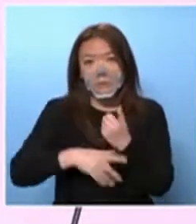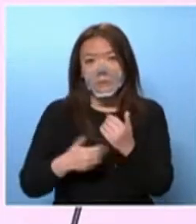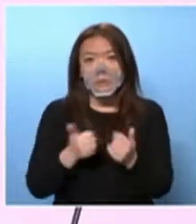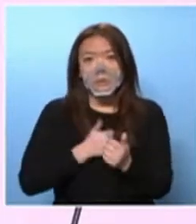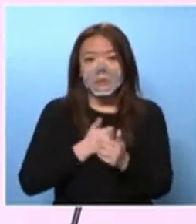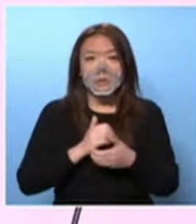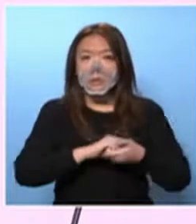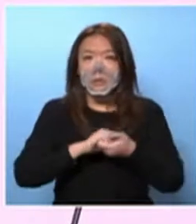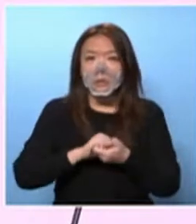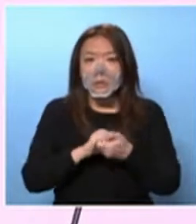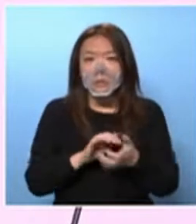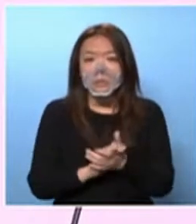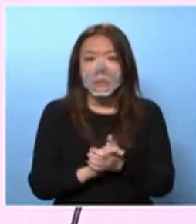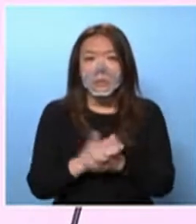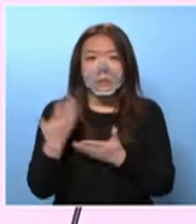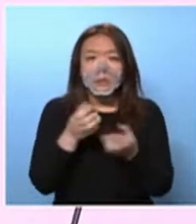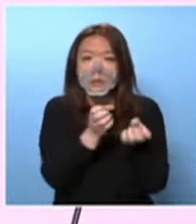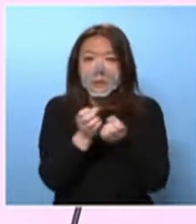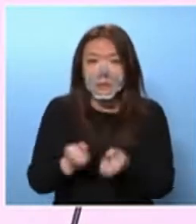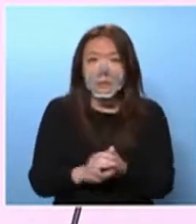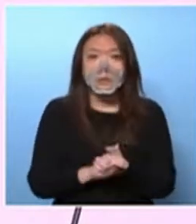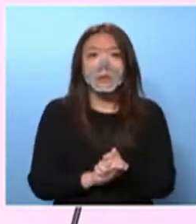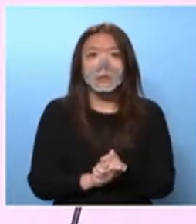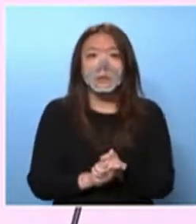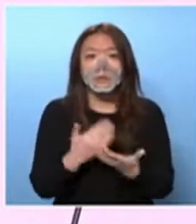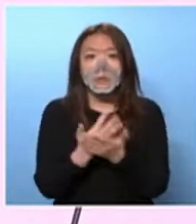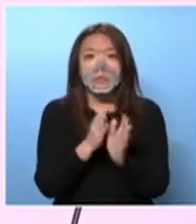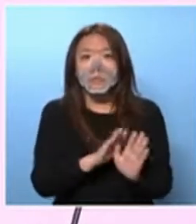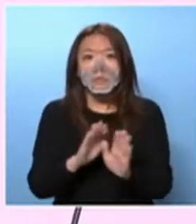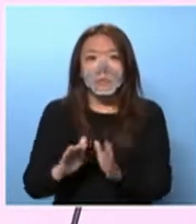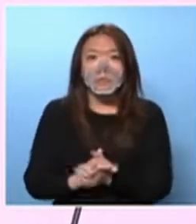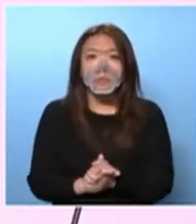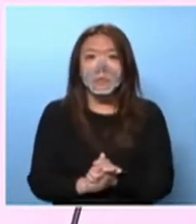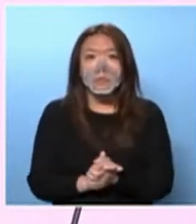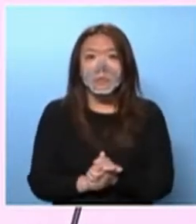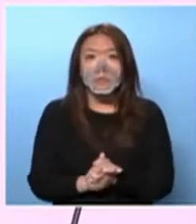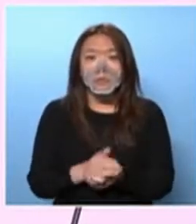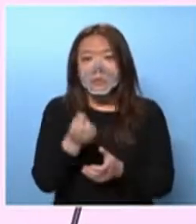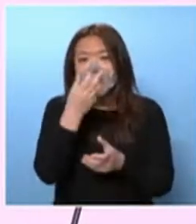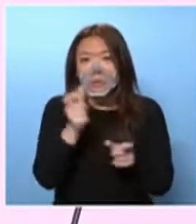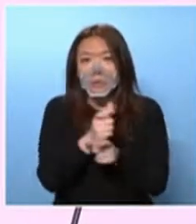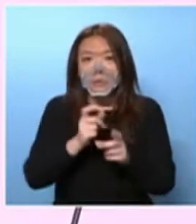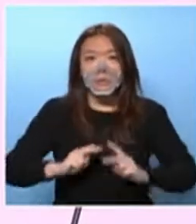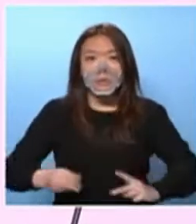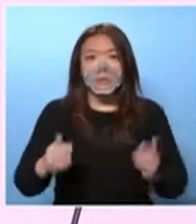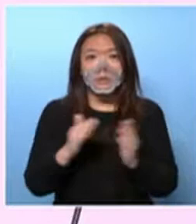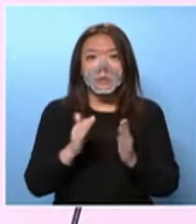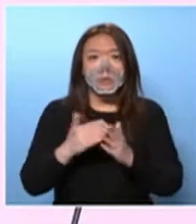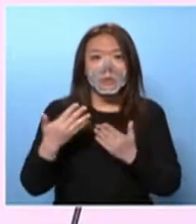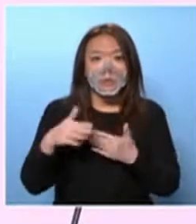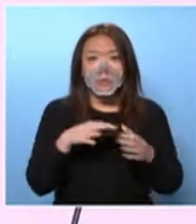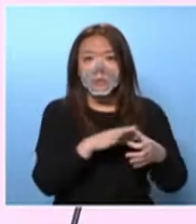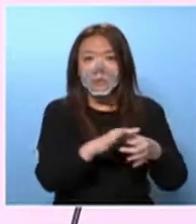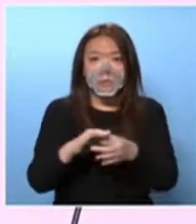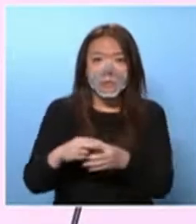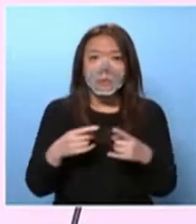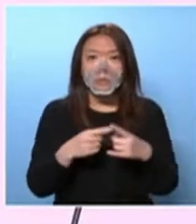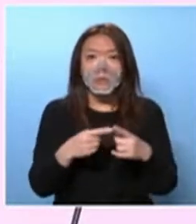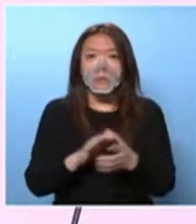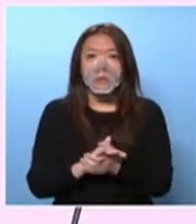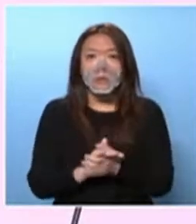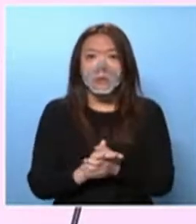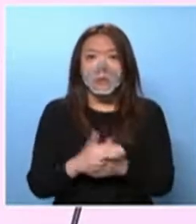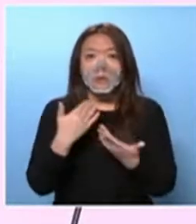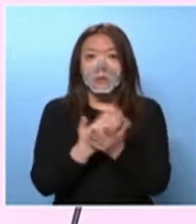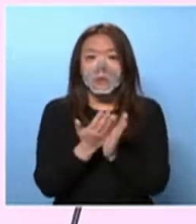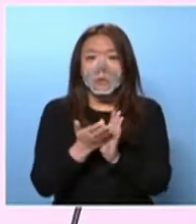Department of Justice to promote IP mediation and arbitration services. Besides, we will work with the Hong Kong Trade Development Council and